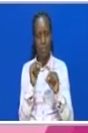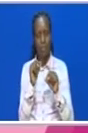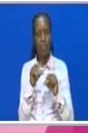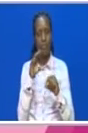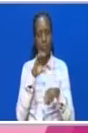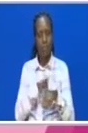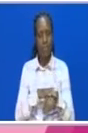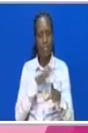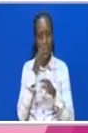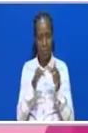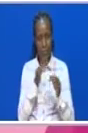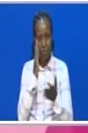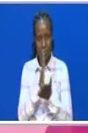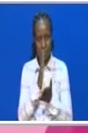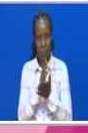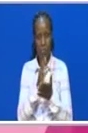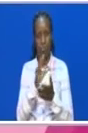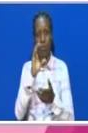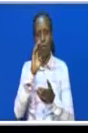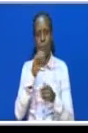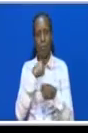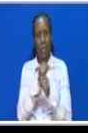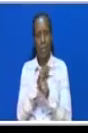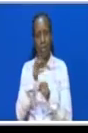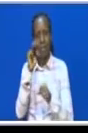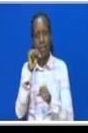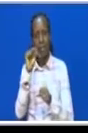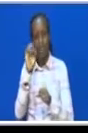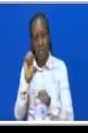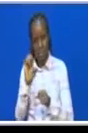if it makes sense. Or maybe there